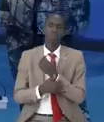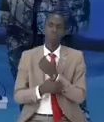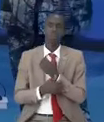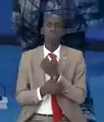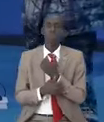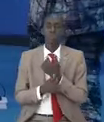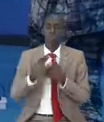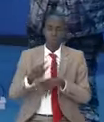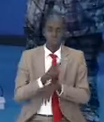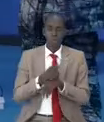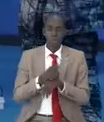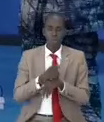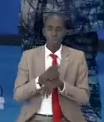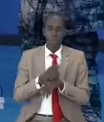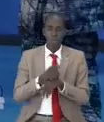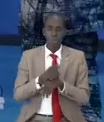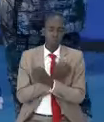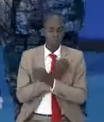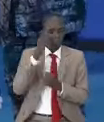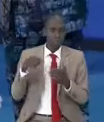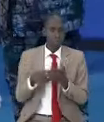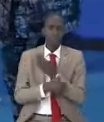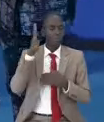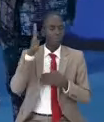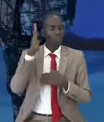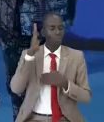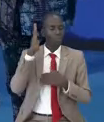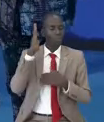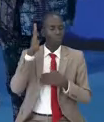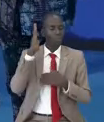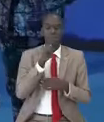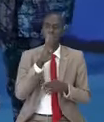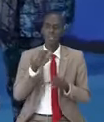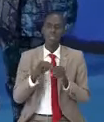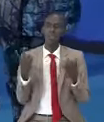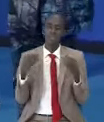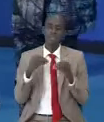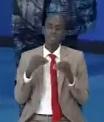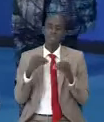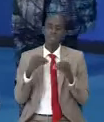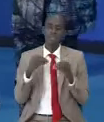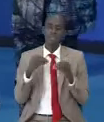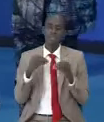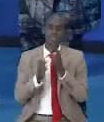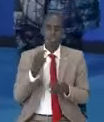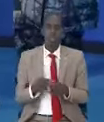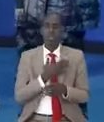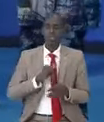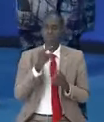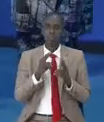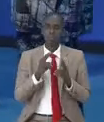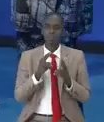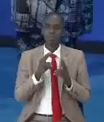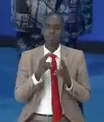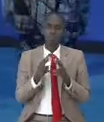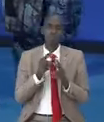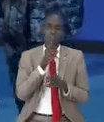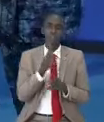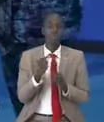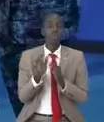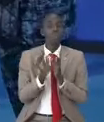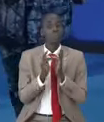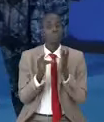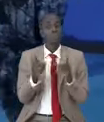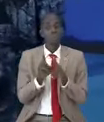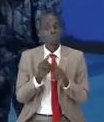Your labor of love on this Nigeria, sir, shall not be in vain. I am very sure, sir. The Bible